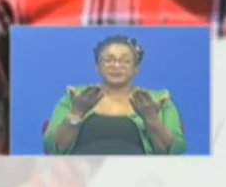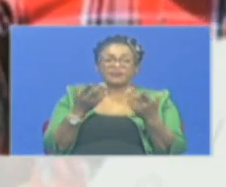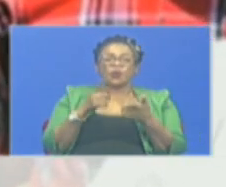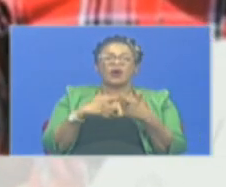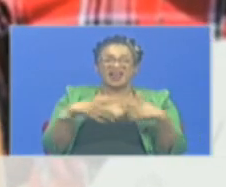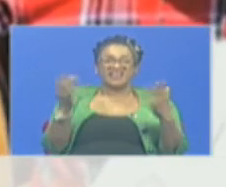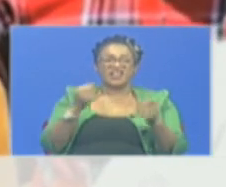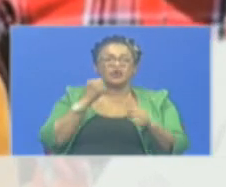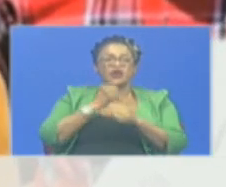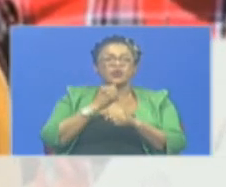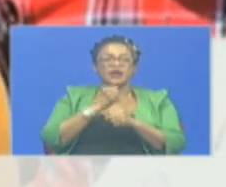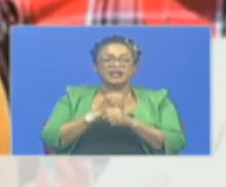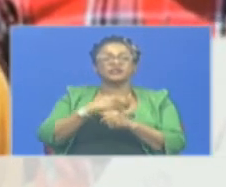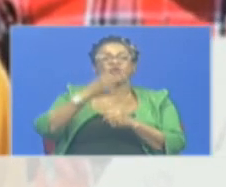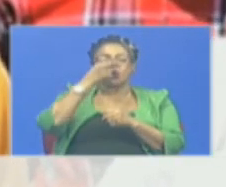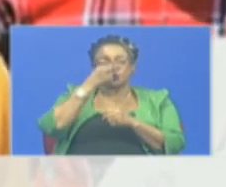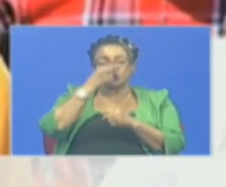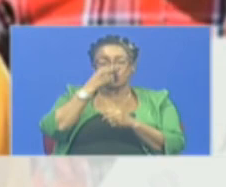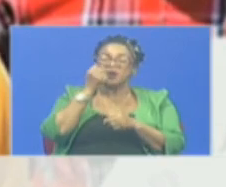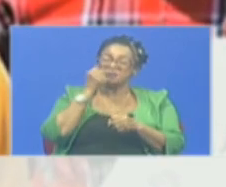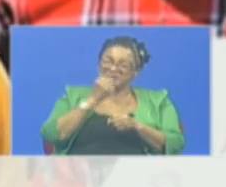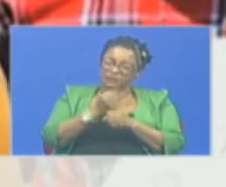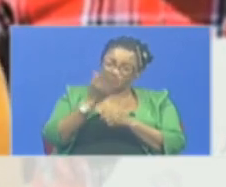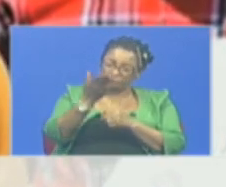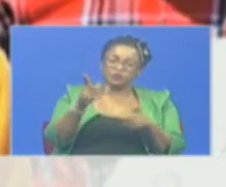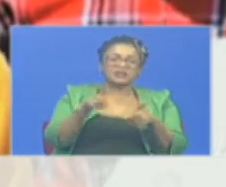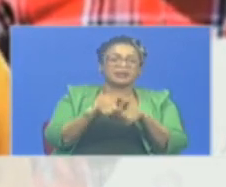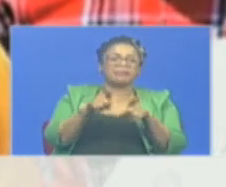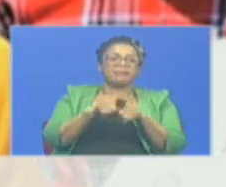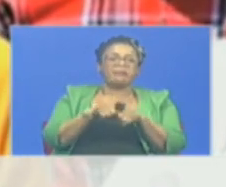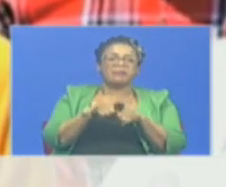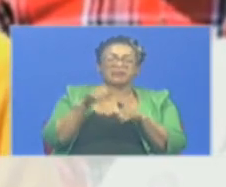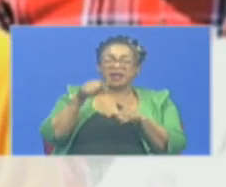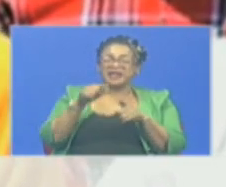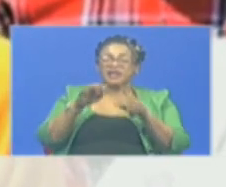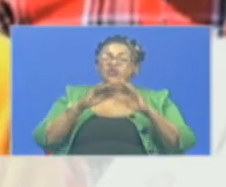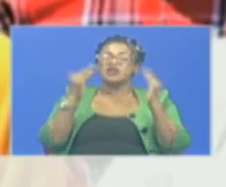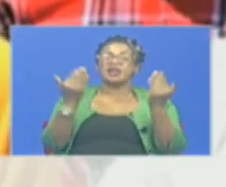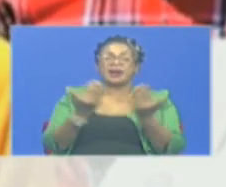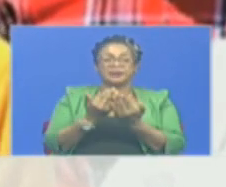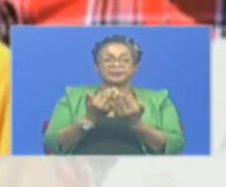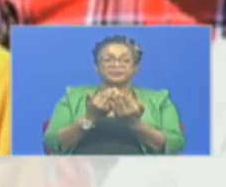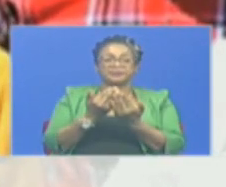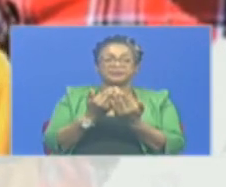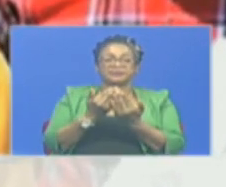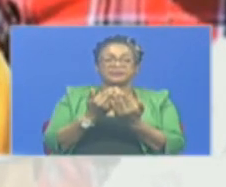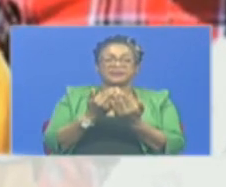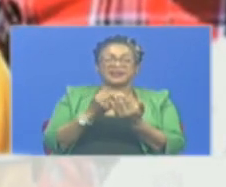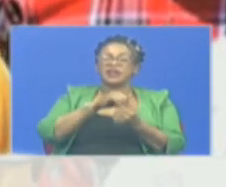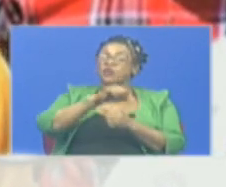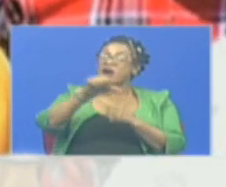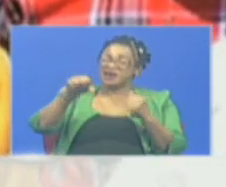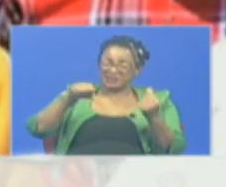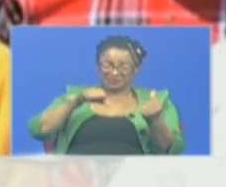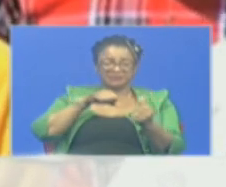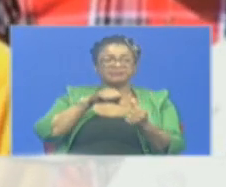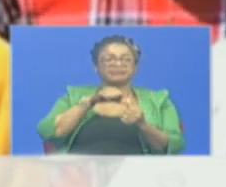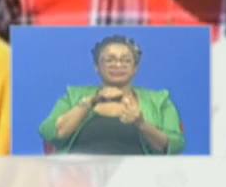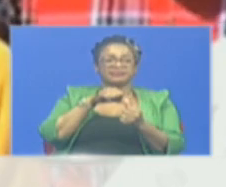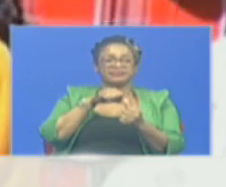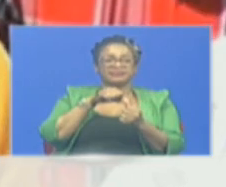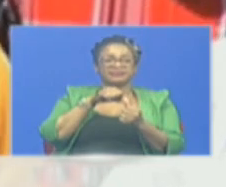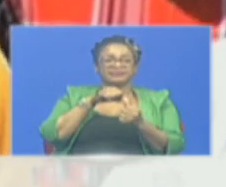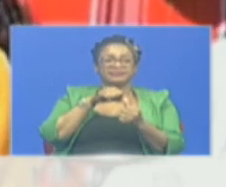you are doing to William Ruto will be done to you. Hii dunia ni dunia tambarambovu. Eh,